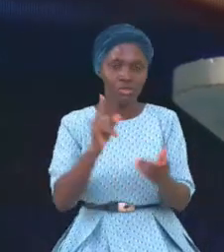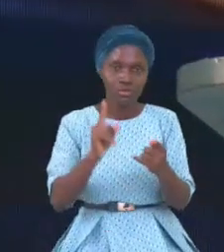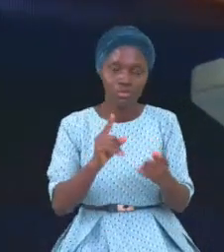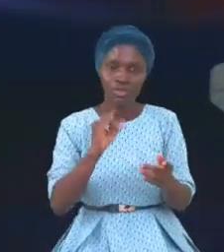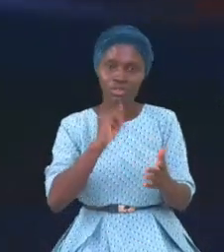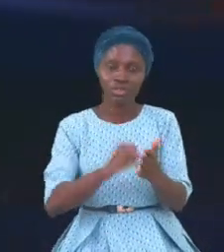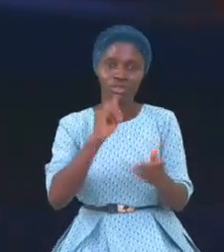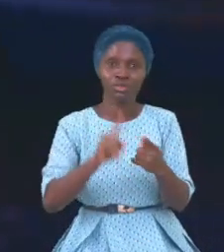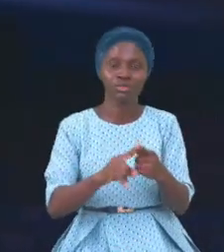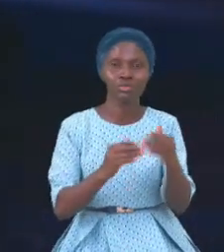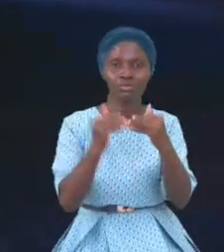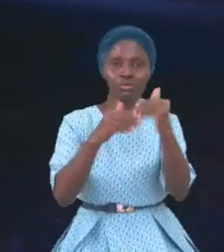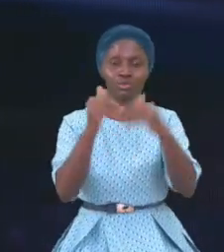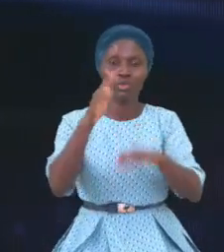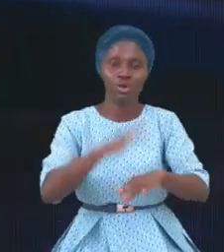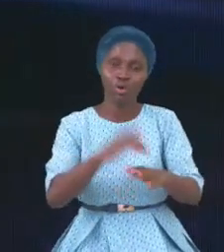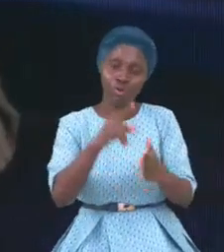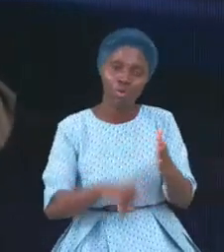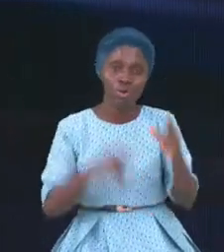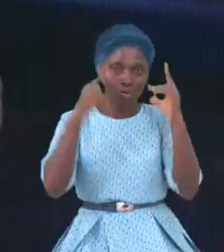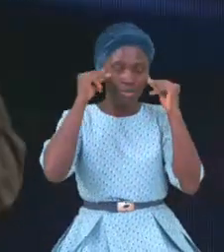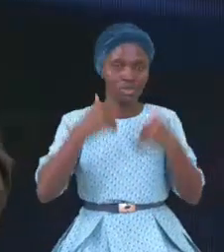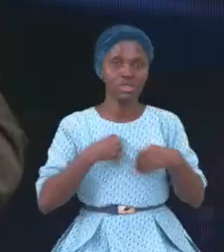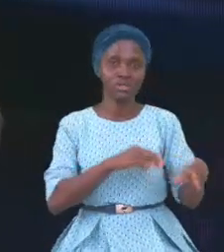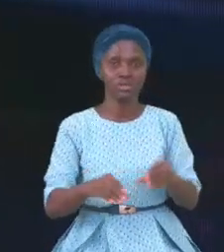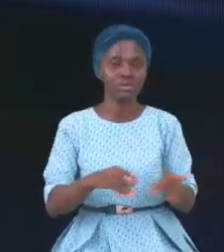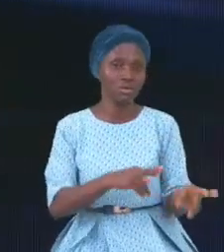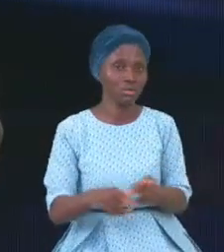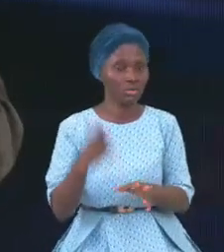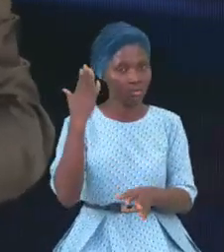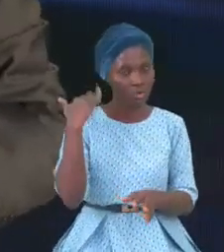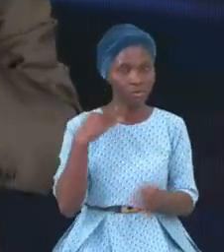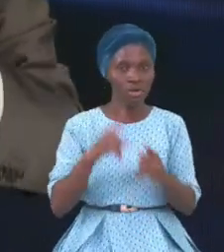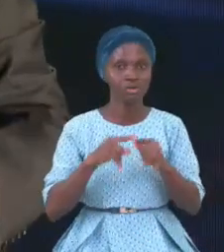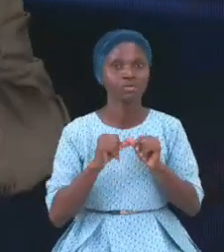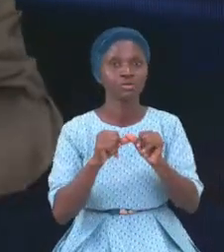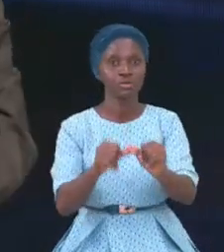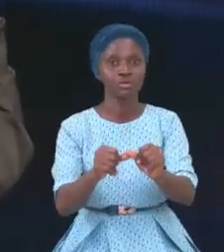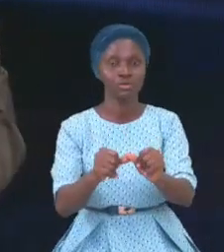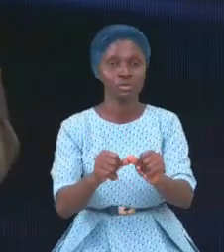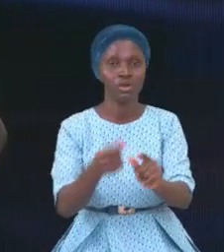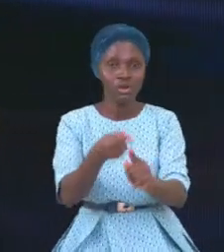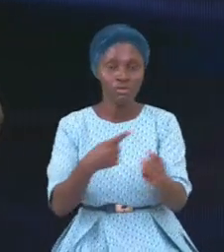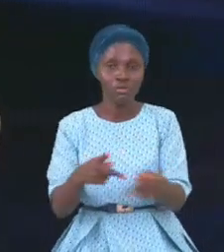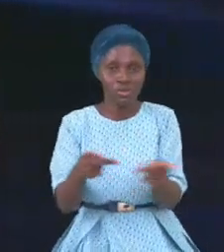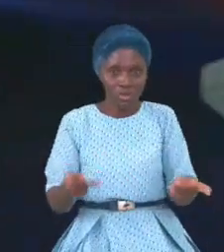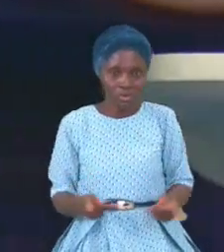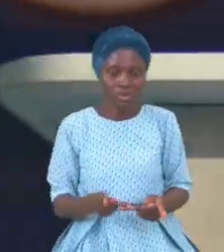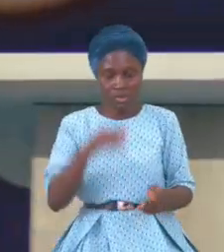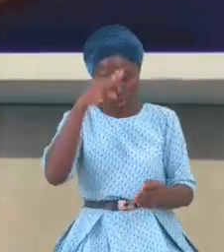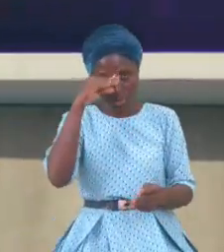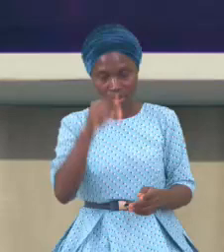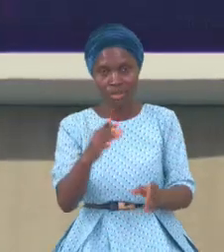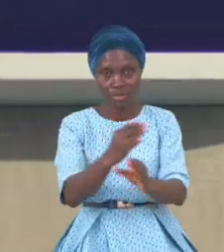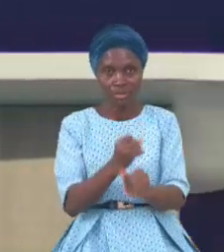the servant of the Lord, had done. It's to move on from the place he now took over as